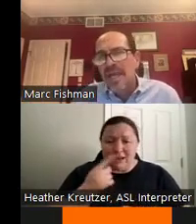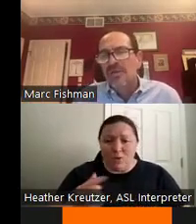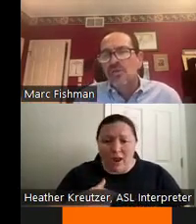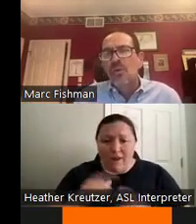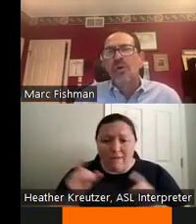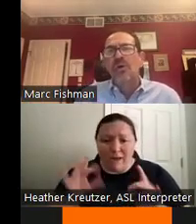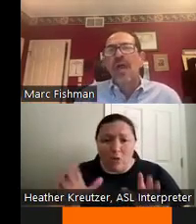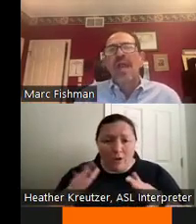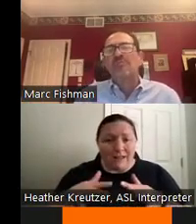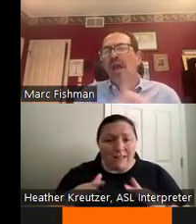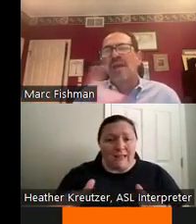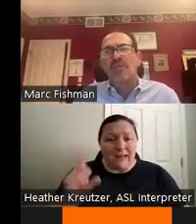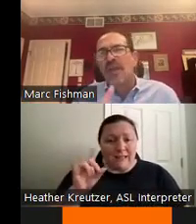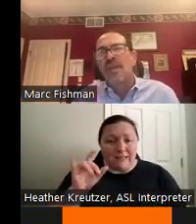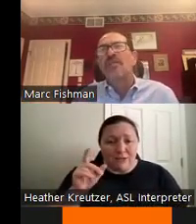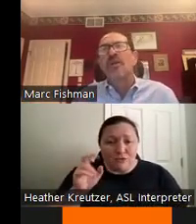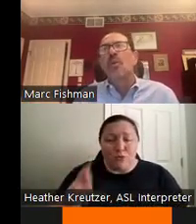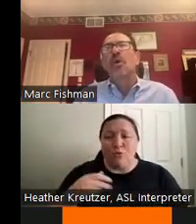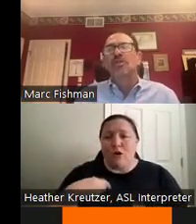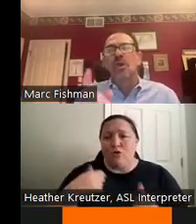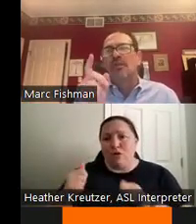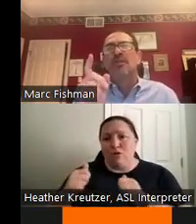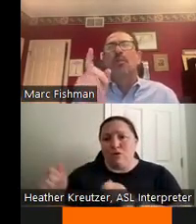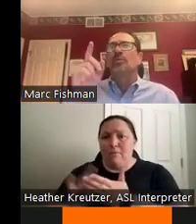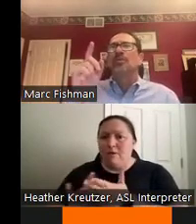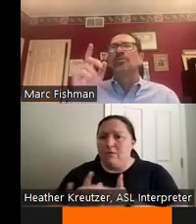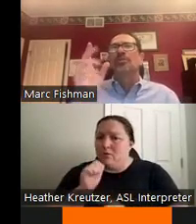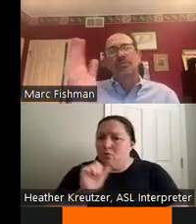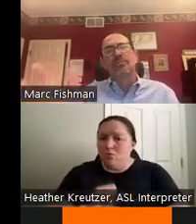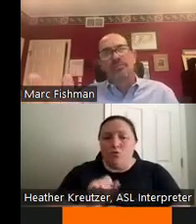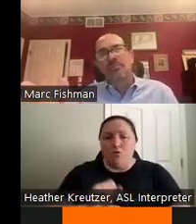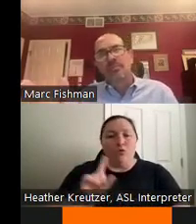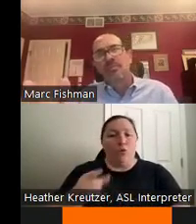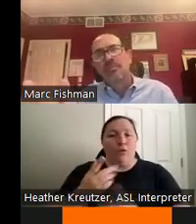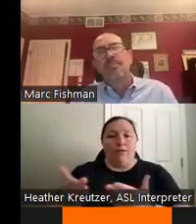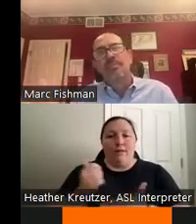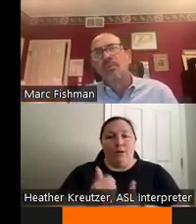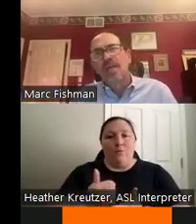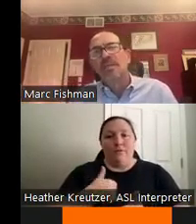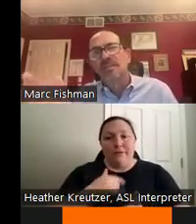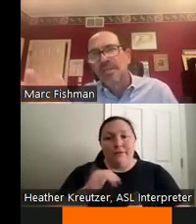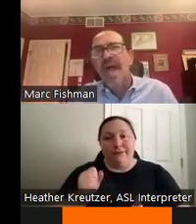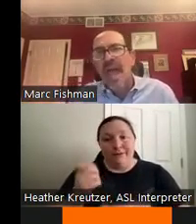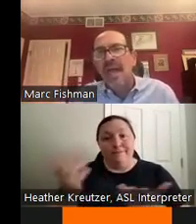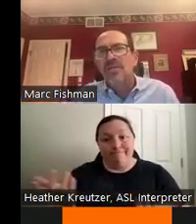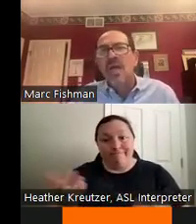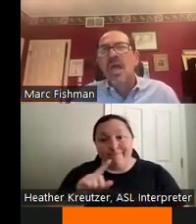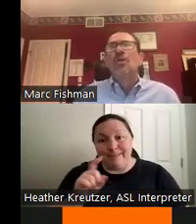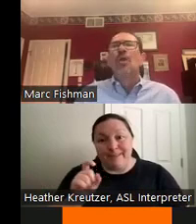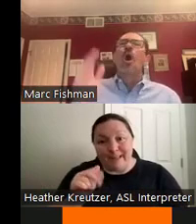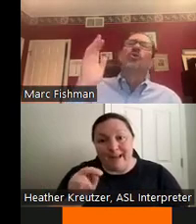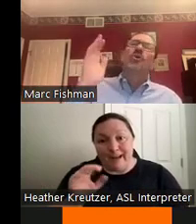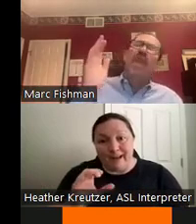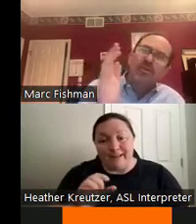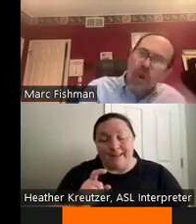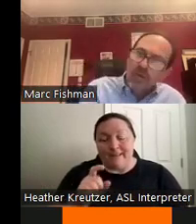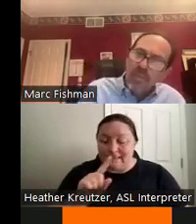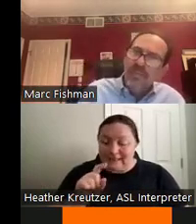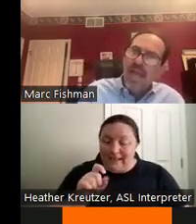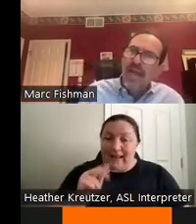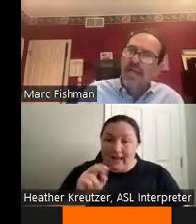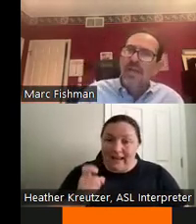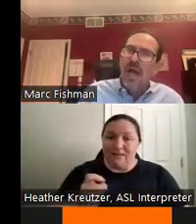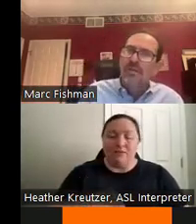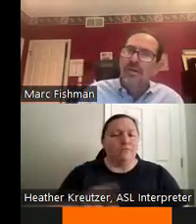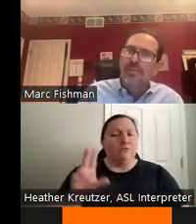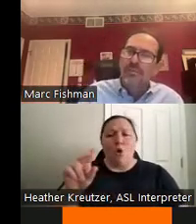terrible anxiety disorder and I've tried everything and nothing works? The only thing that works is, you guessed it, Xanax. No, you can't talk